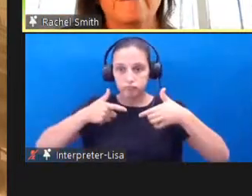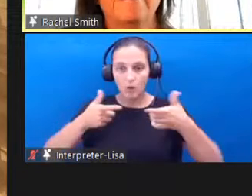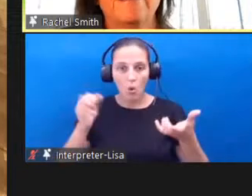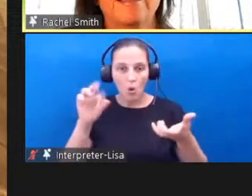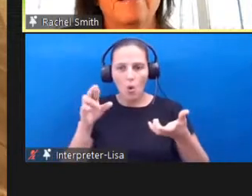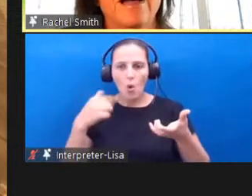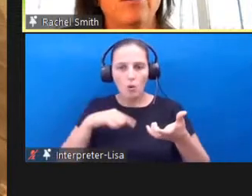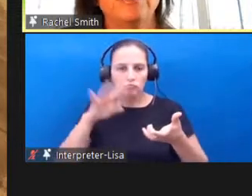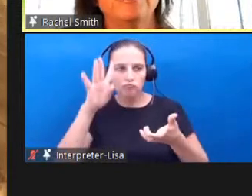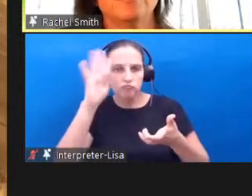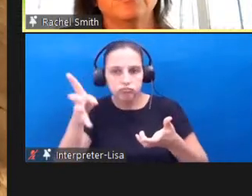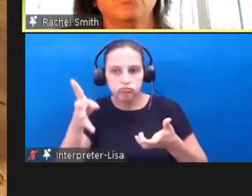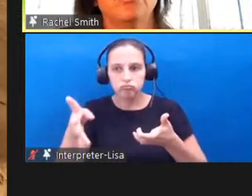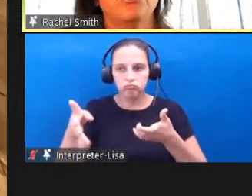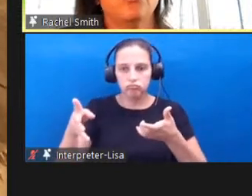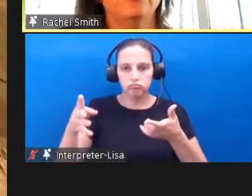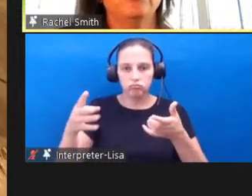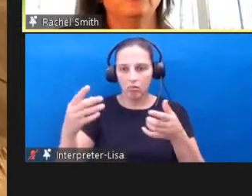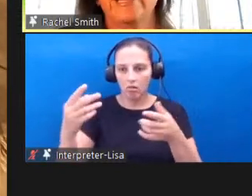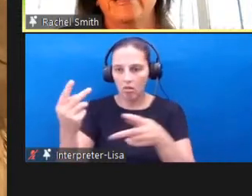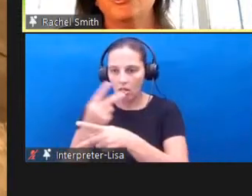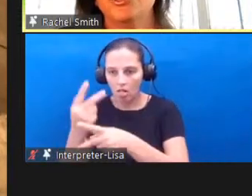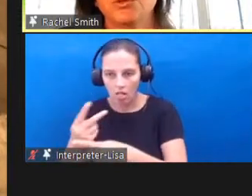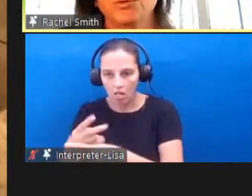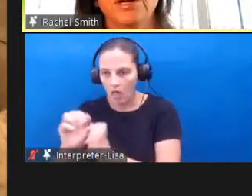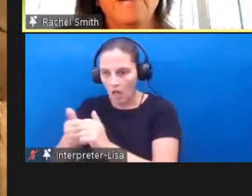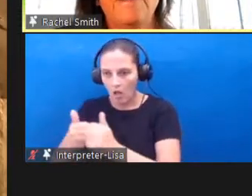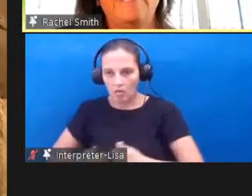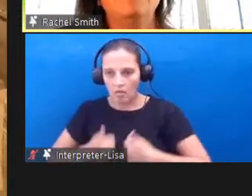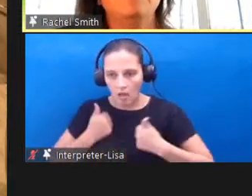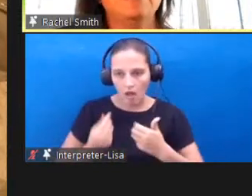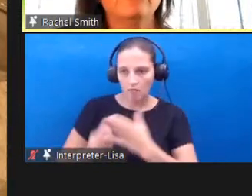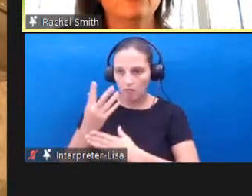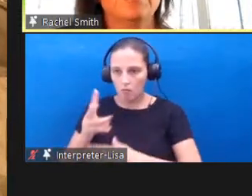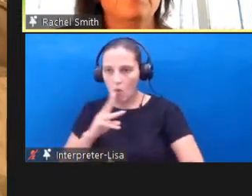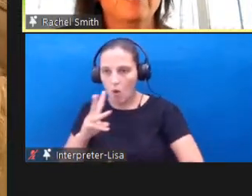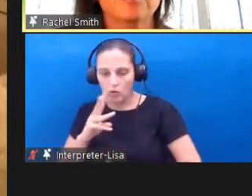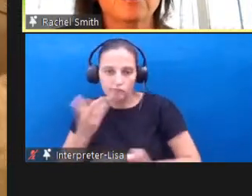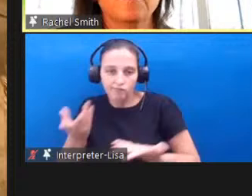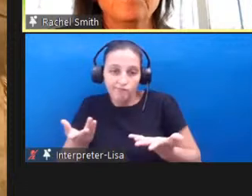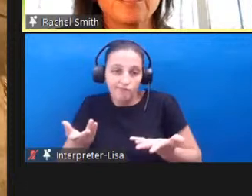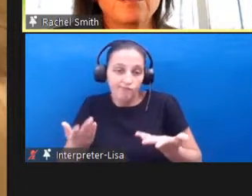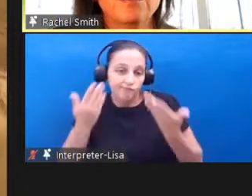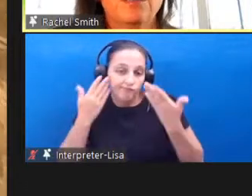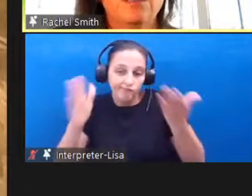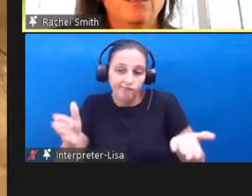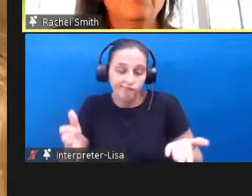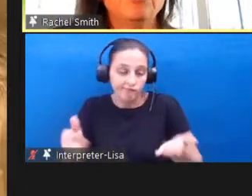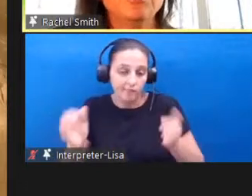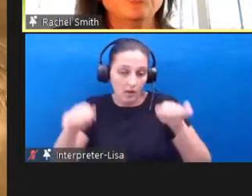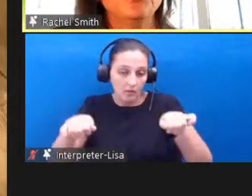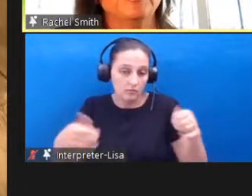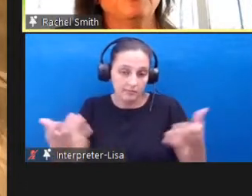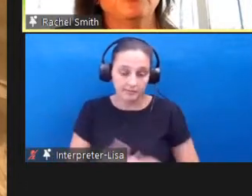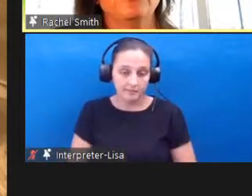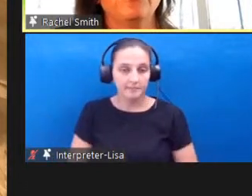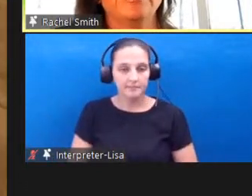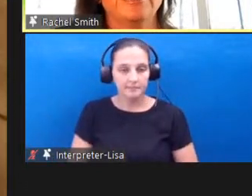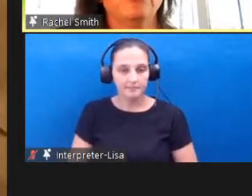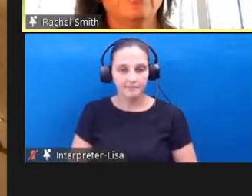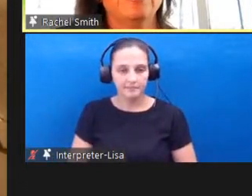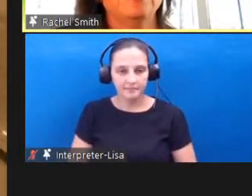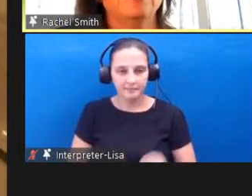this planet? And that is something we don't know nearly how to do. It may never be possible. So this is a really